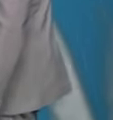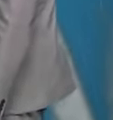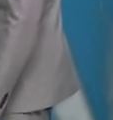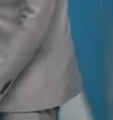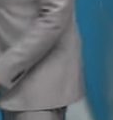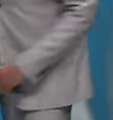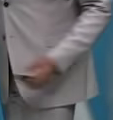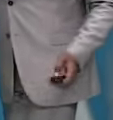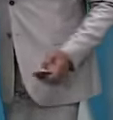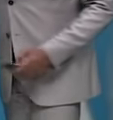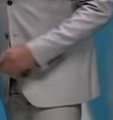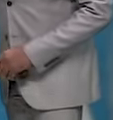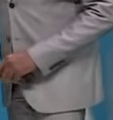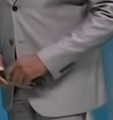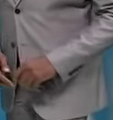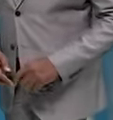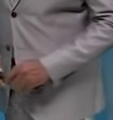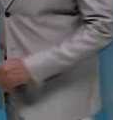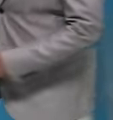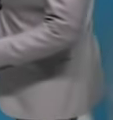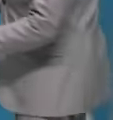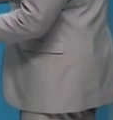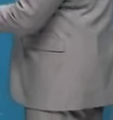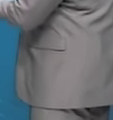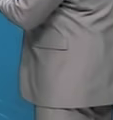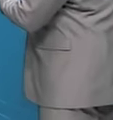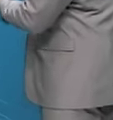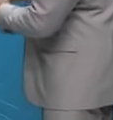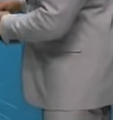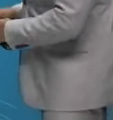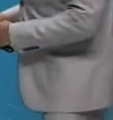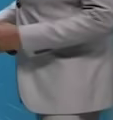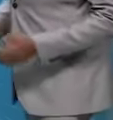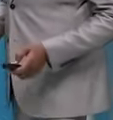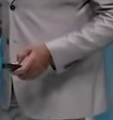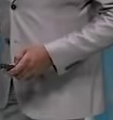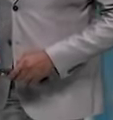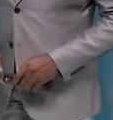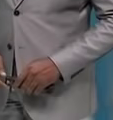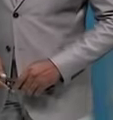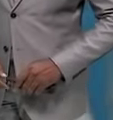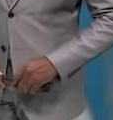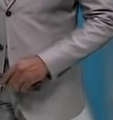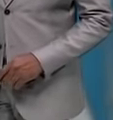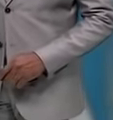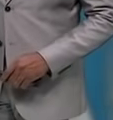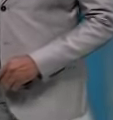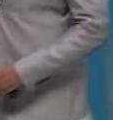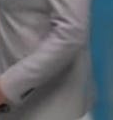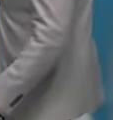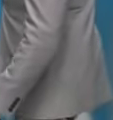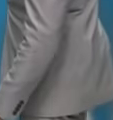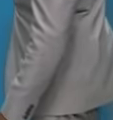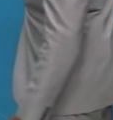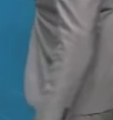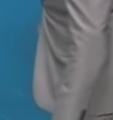day is forecast for the western parts of the country. In the meantime, we stay with mostly sunny skies for the eastern sections, where warm to hot afternoon temperatures